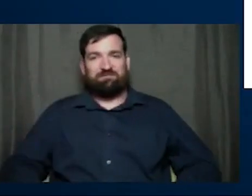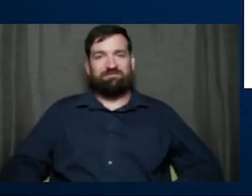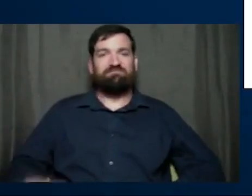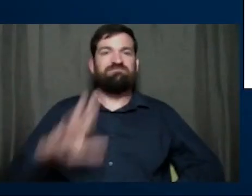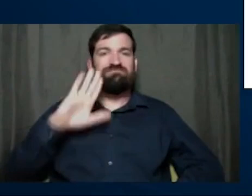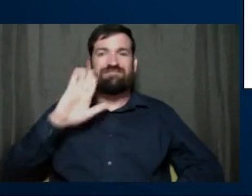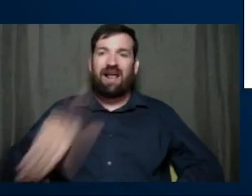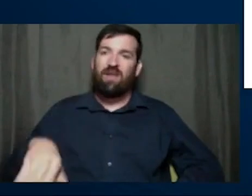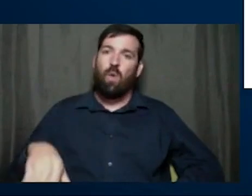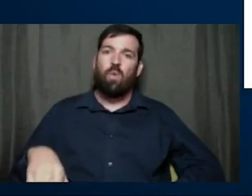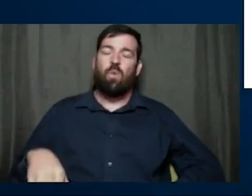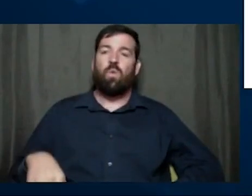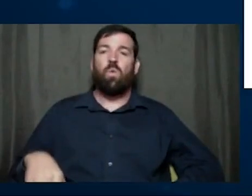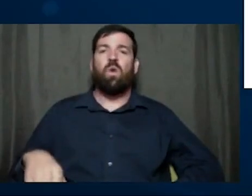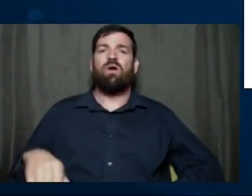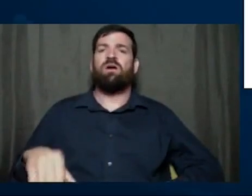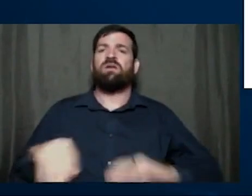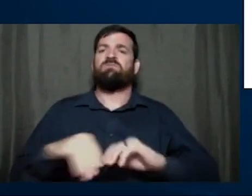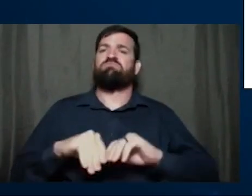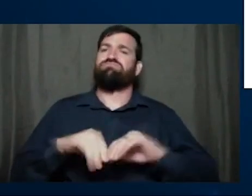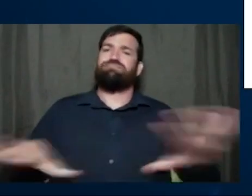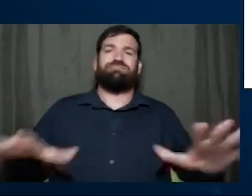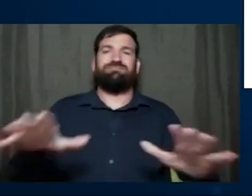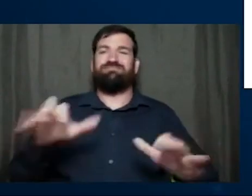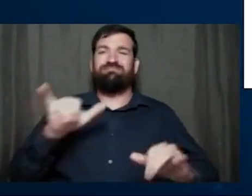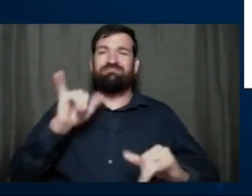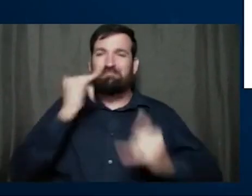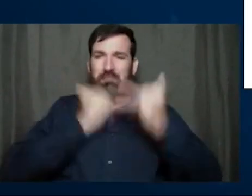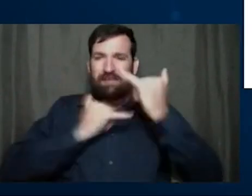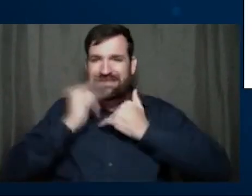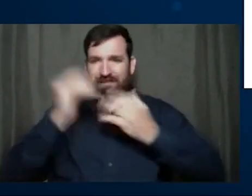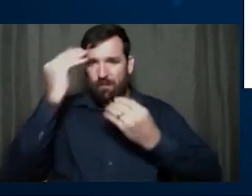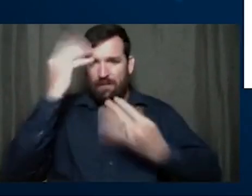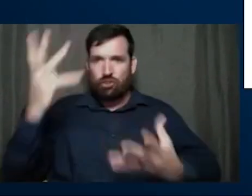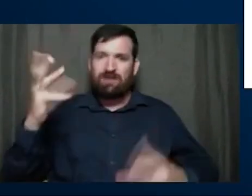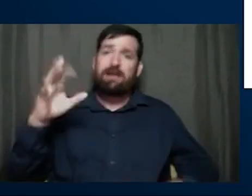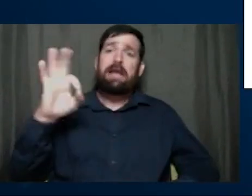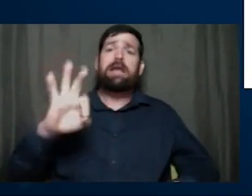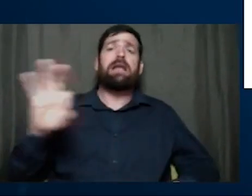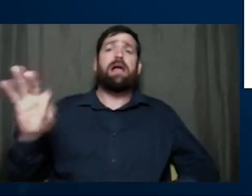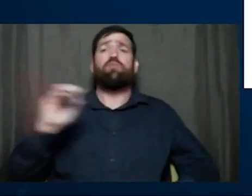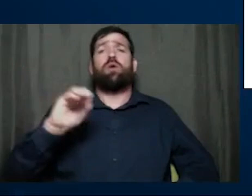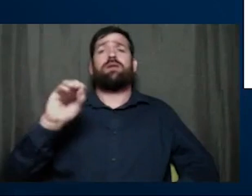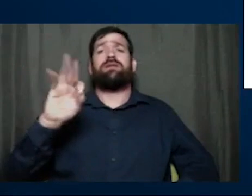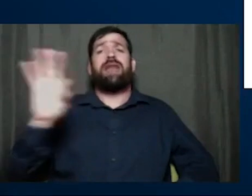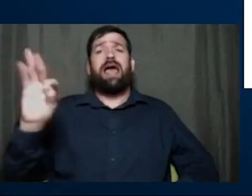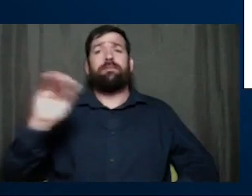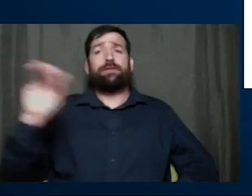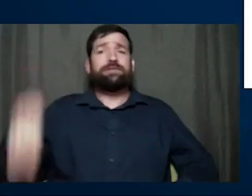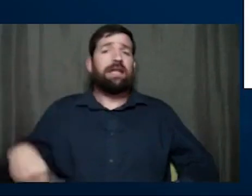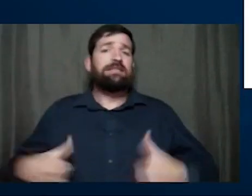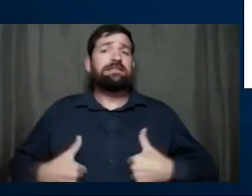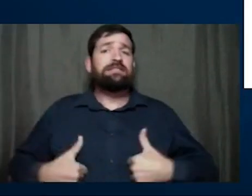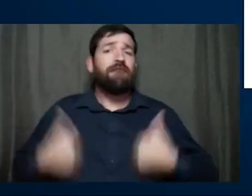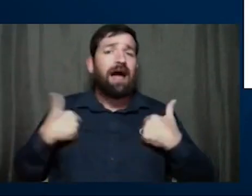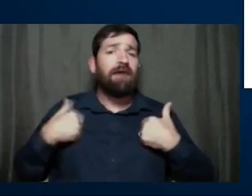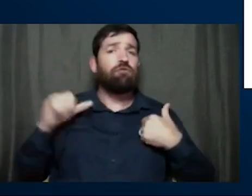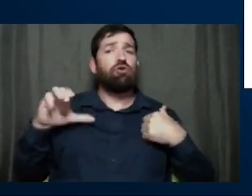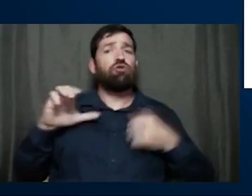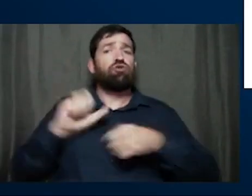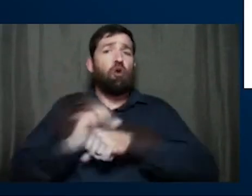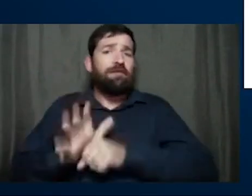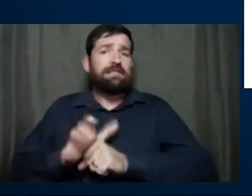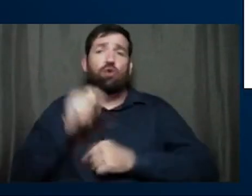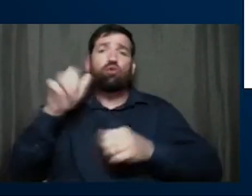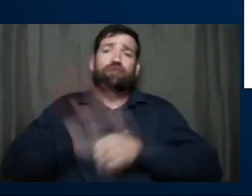of disinformation that goes around sometimes where it's like 99.9% of people survive COVID. So don't stress about it, right? And maybe you don't even need